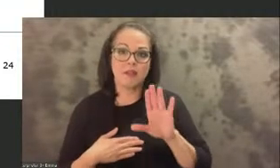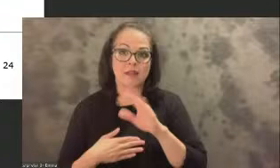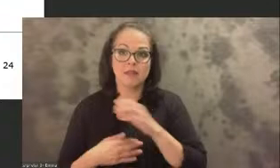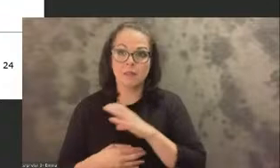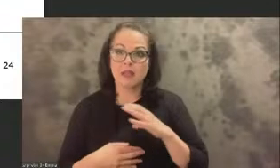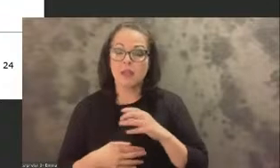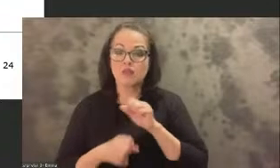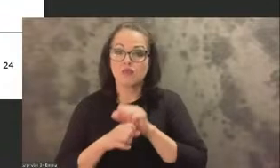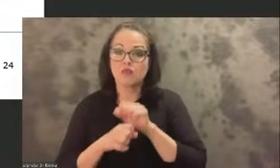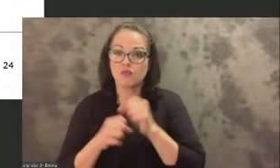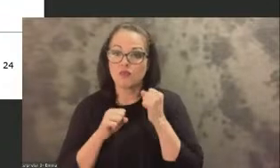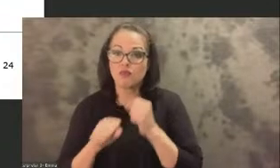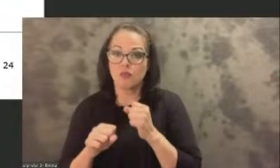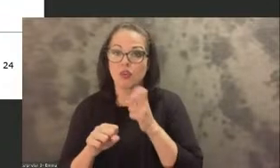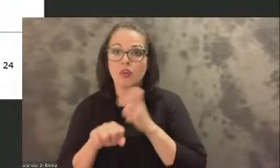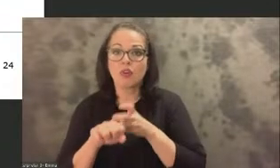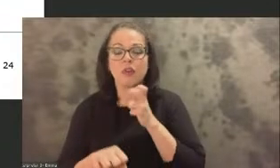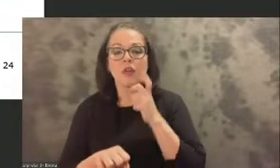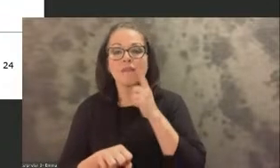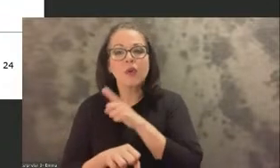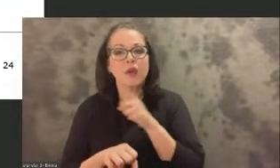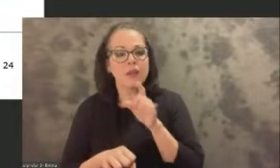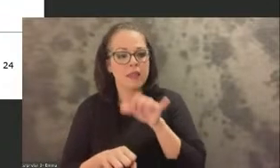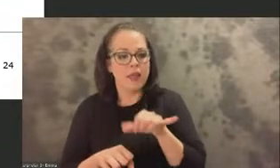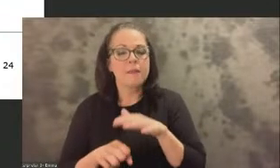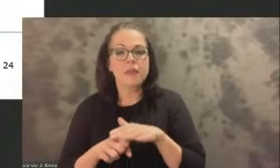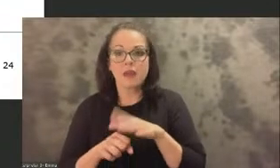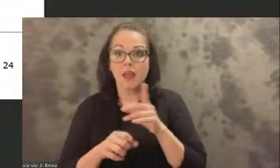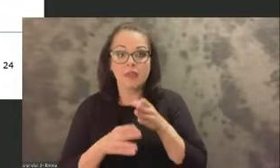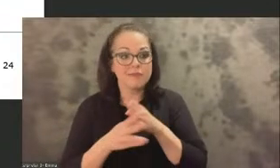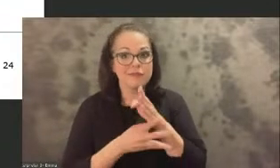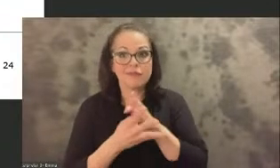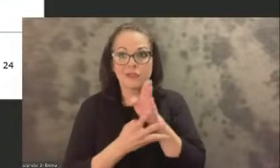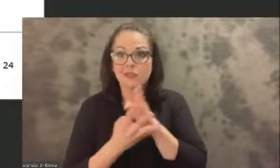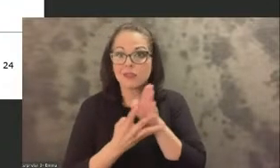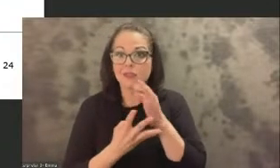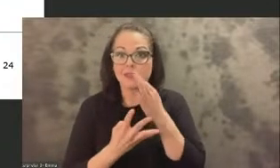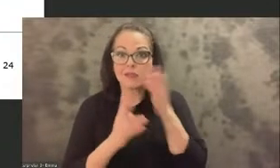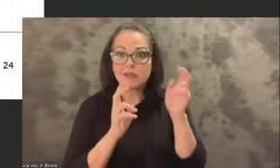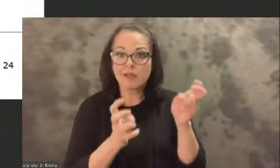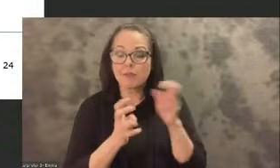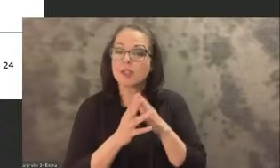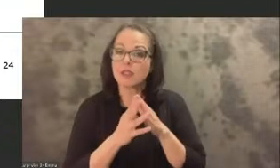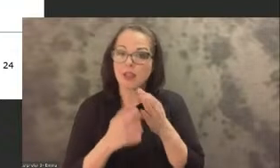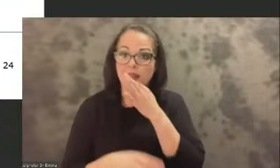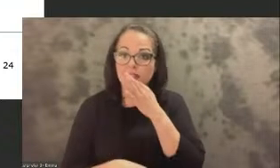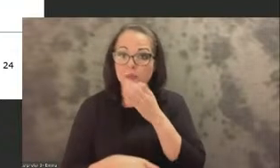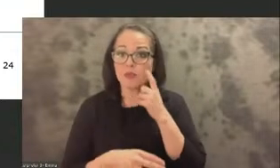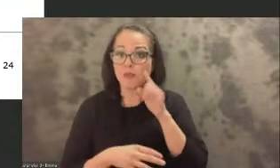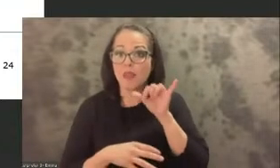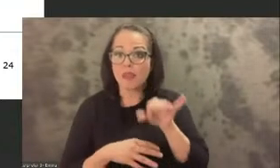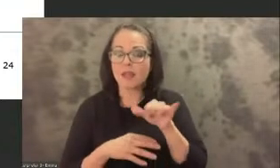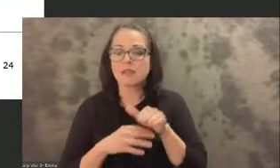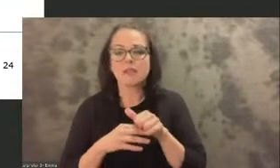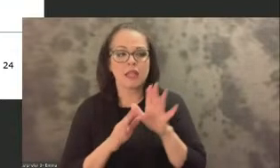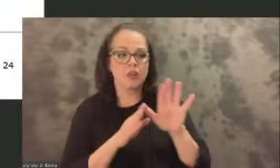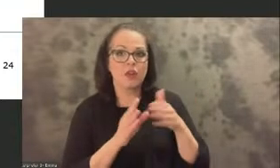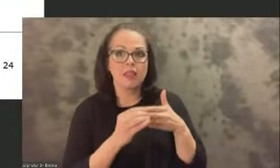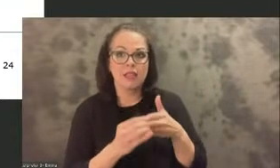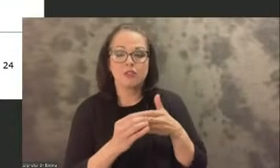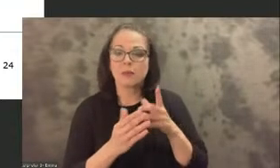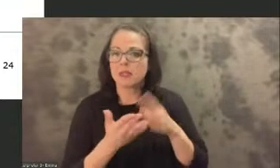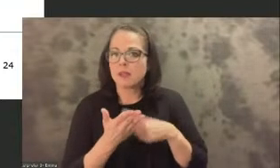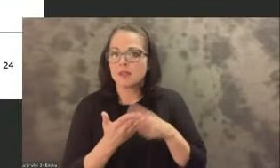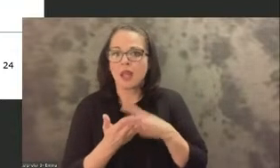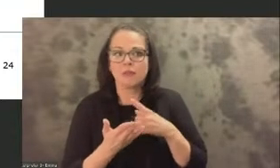and the many subject matter experts and Dr. Putnam's leadership of a sometimes unruly and